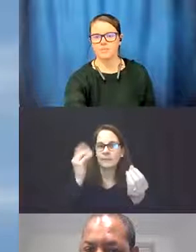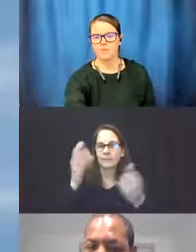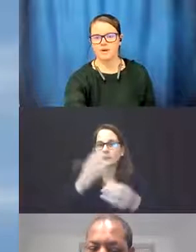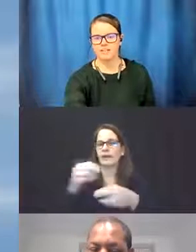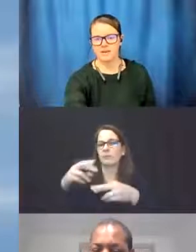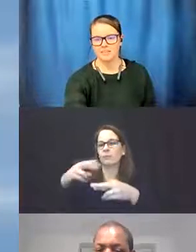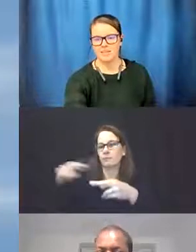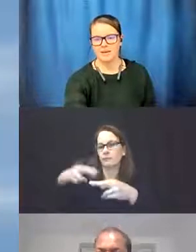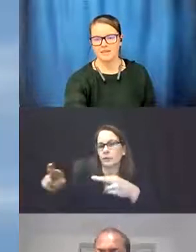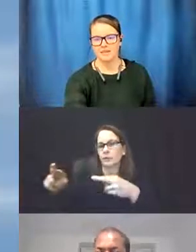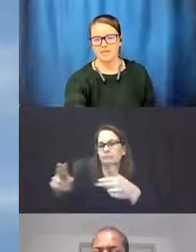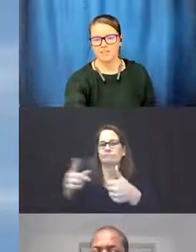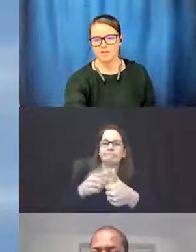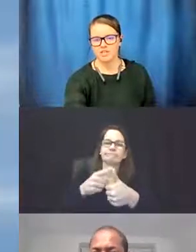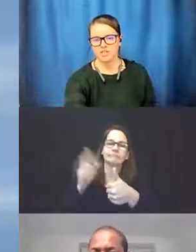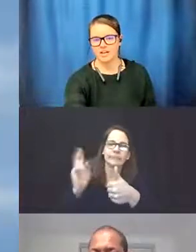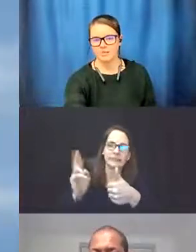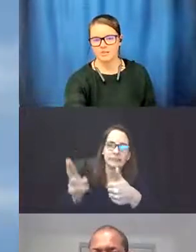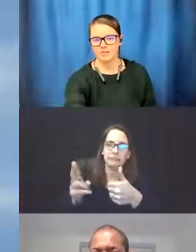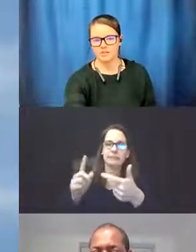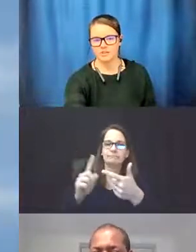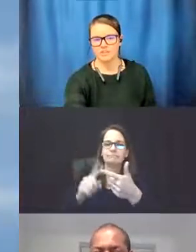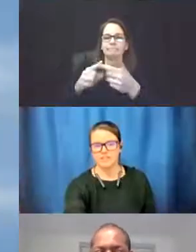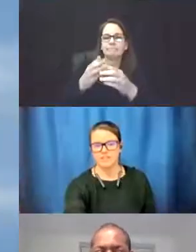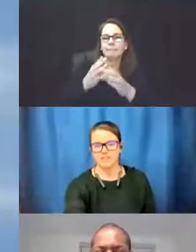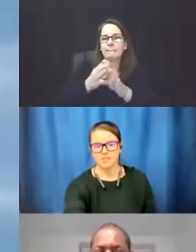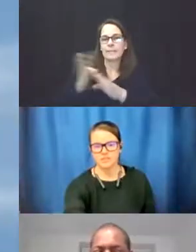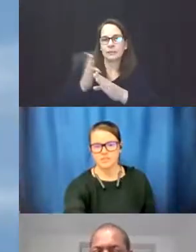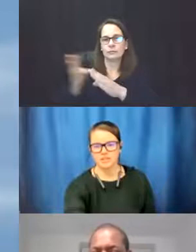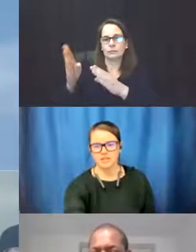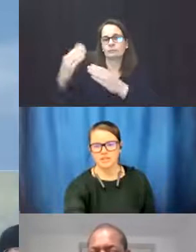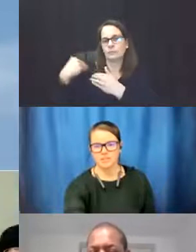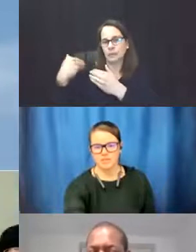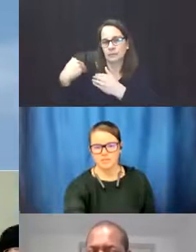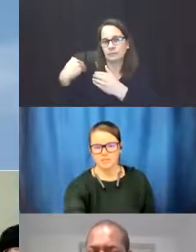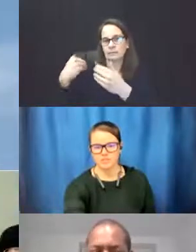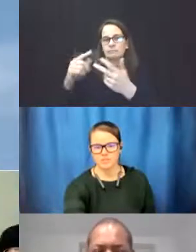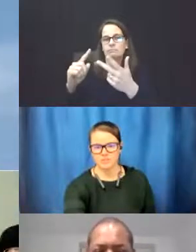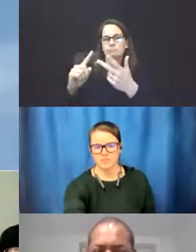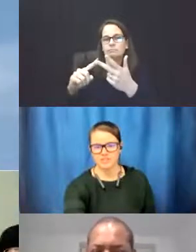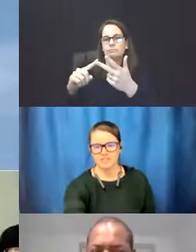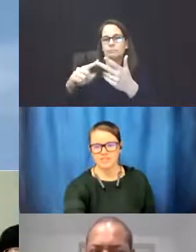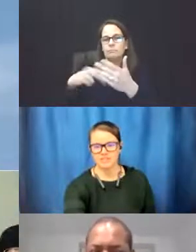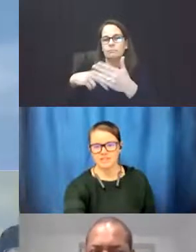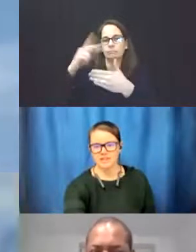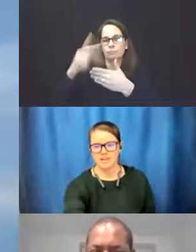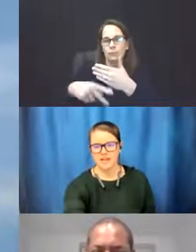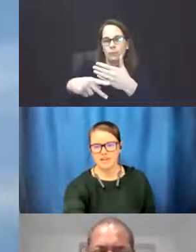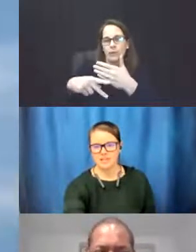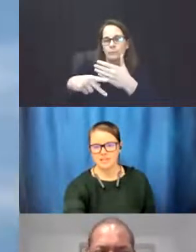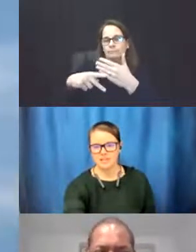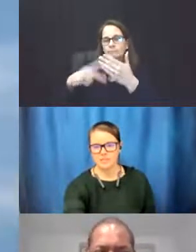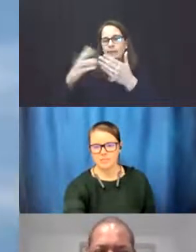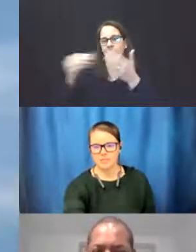little bit more in depth about the information and referral, the history, the major responsibilities,